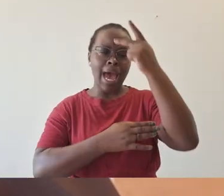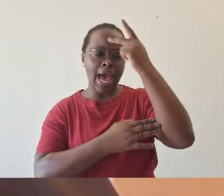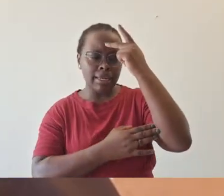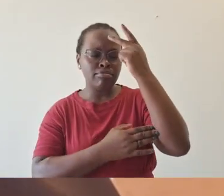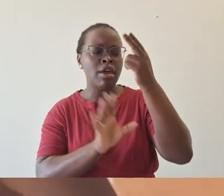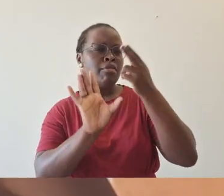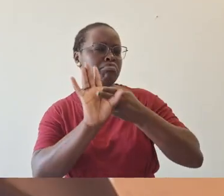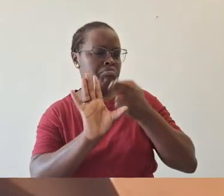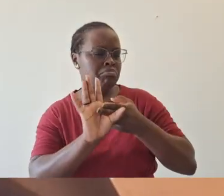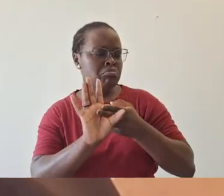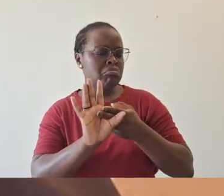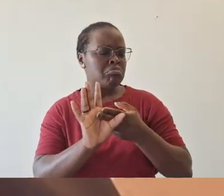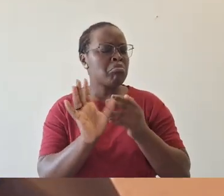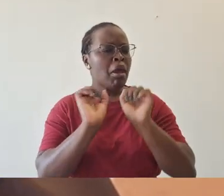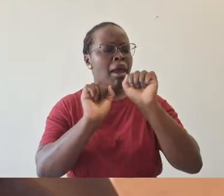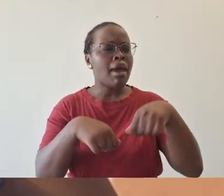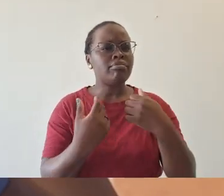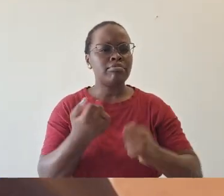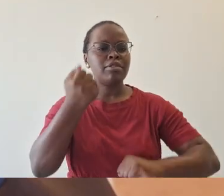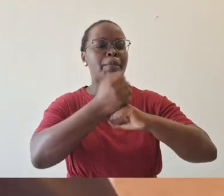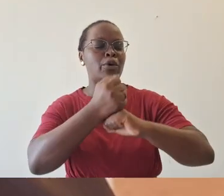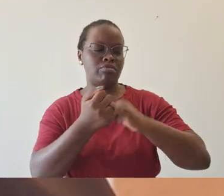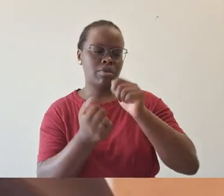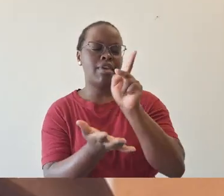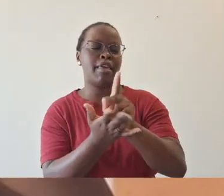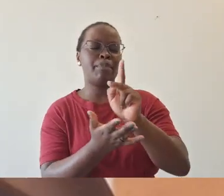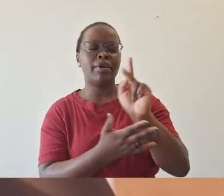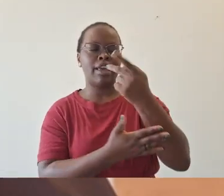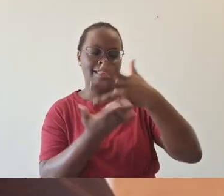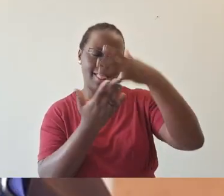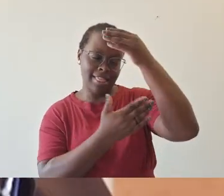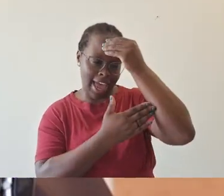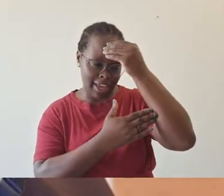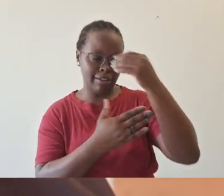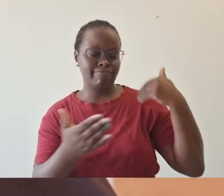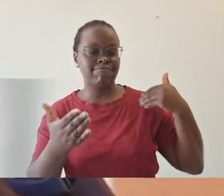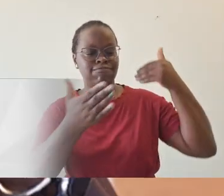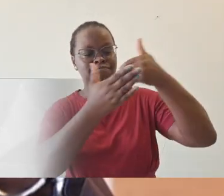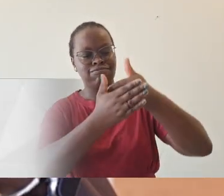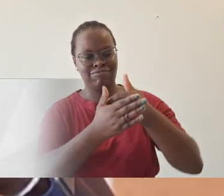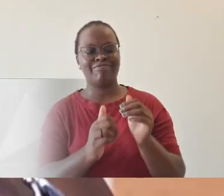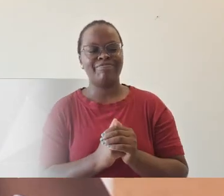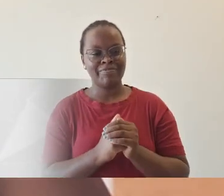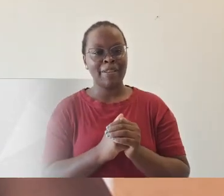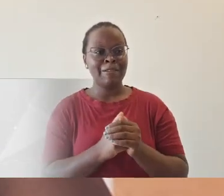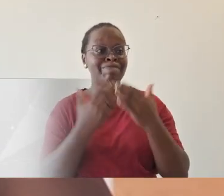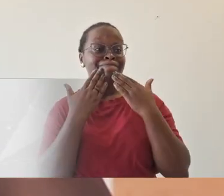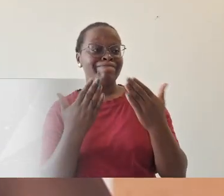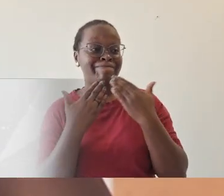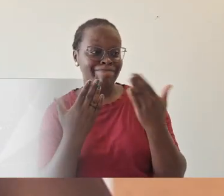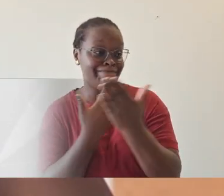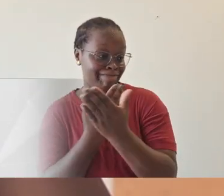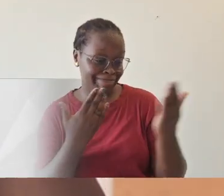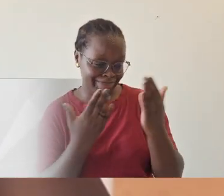parental engagement looks like and the key lessons that the Keep Kenya Learning Initiative has revealed about supporting learning at home.